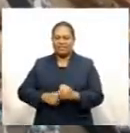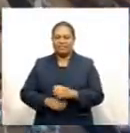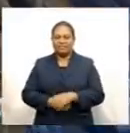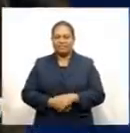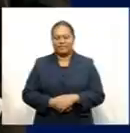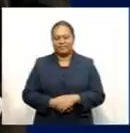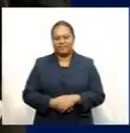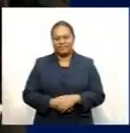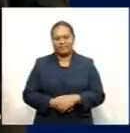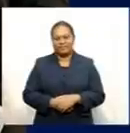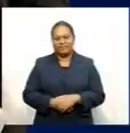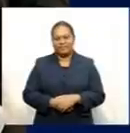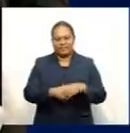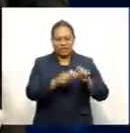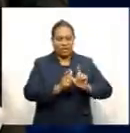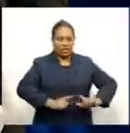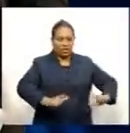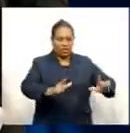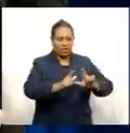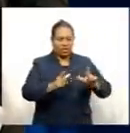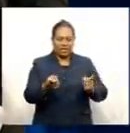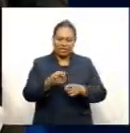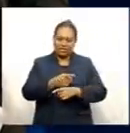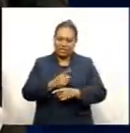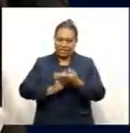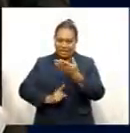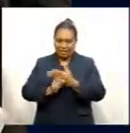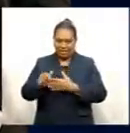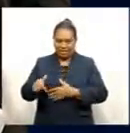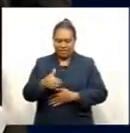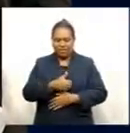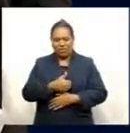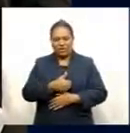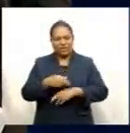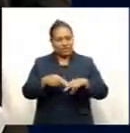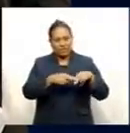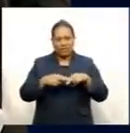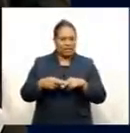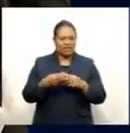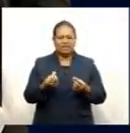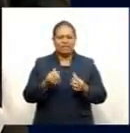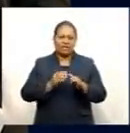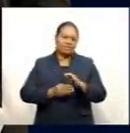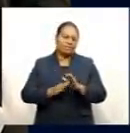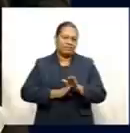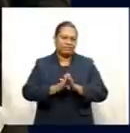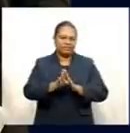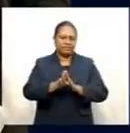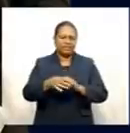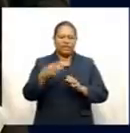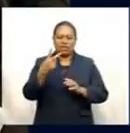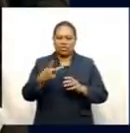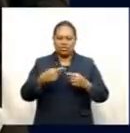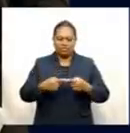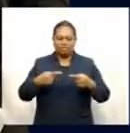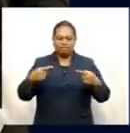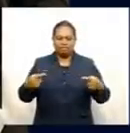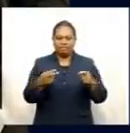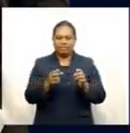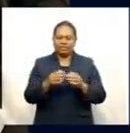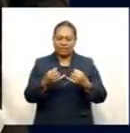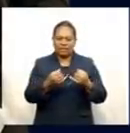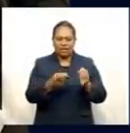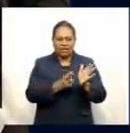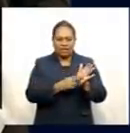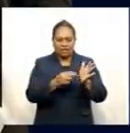News. Here the local exchange rates are set early this morning. The Fiji dollar was pegged higher against our two major trading partners, the Aussie and